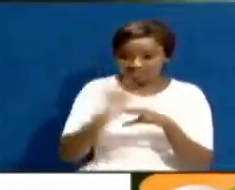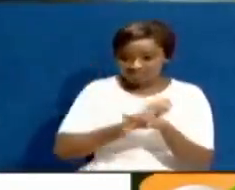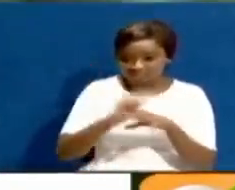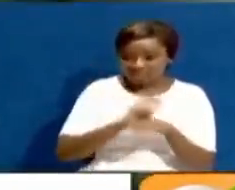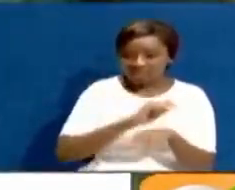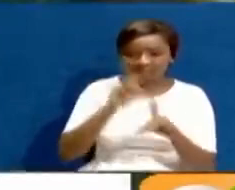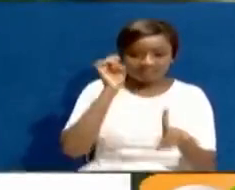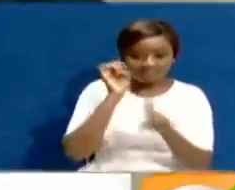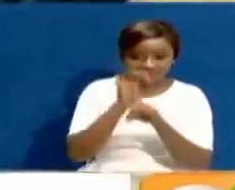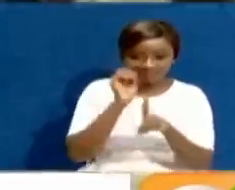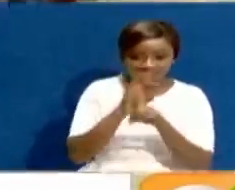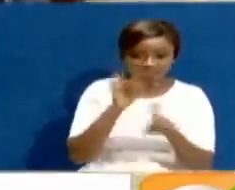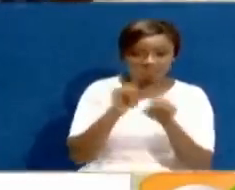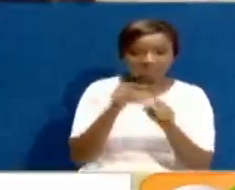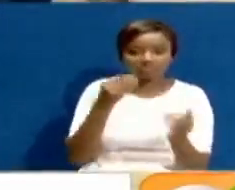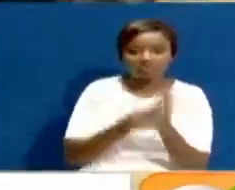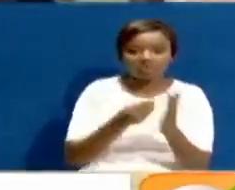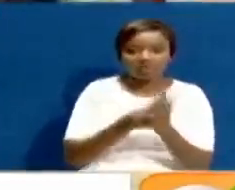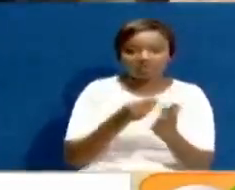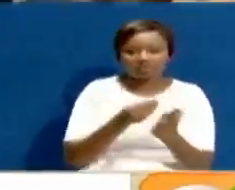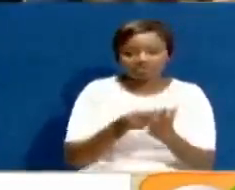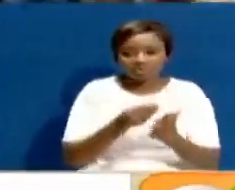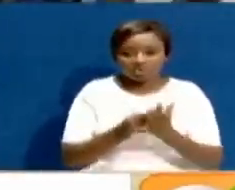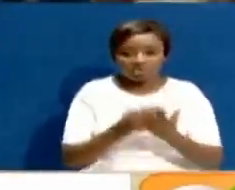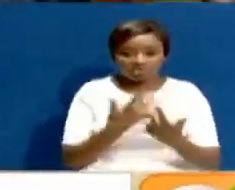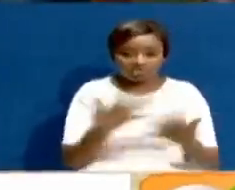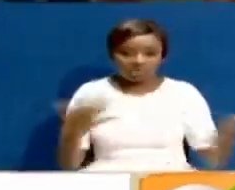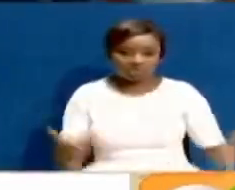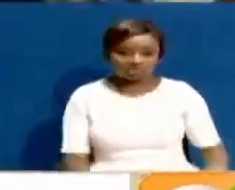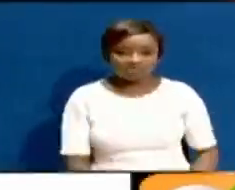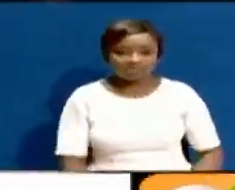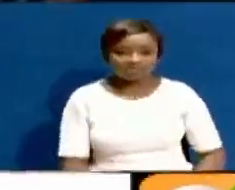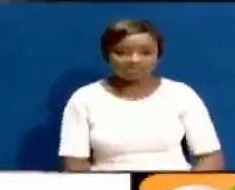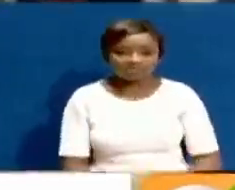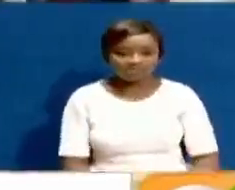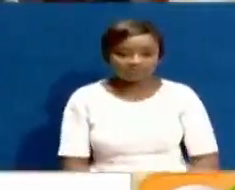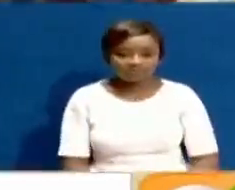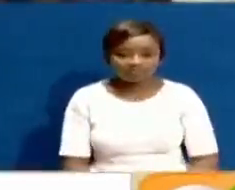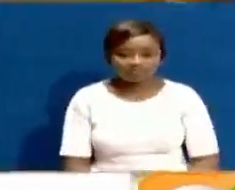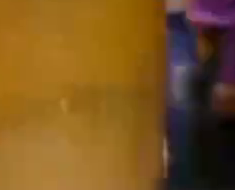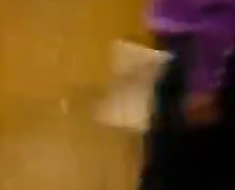mentorship, and financial products using the platform. Dennis Otieno, Citizen TV.